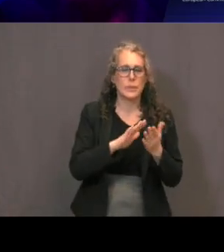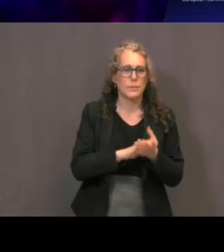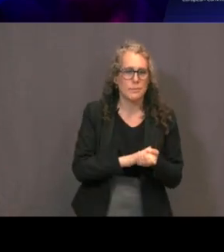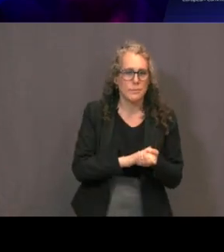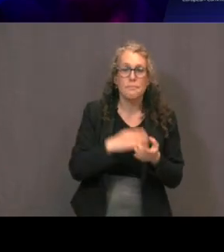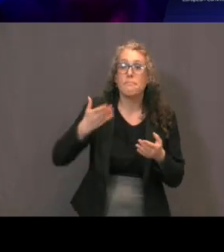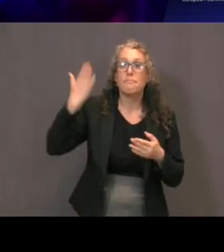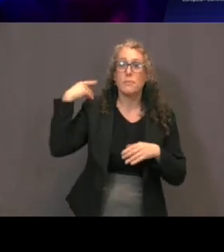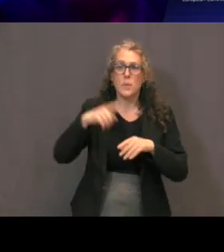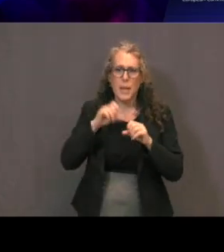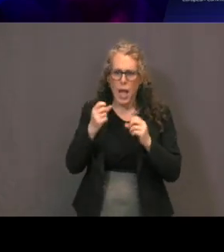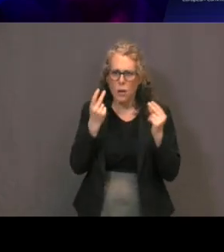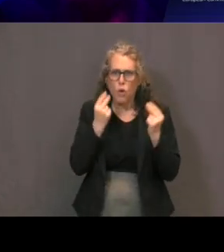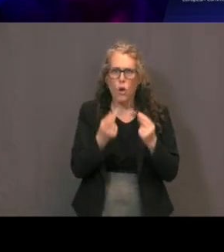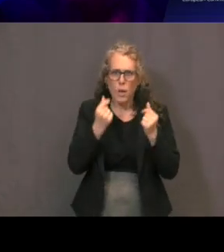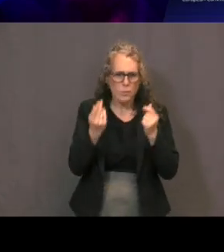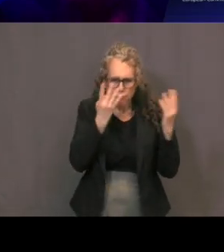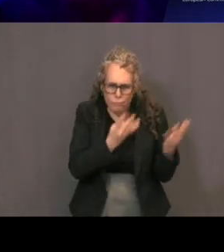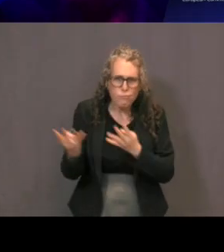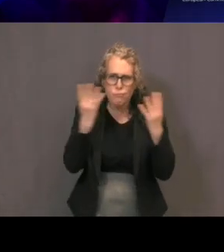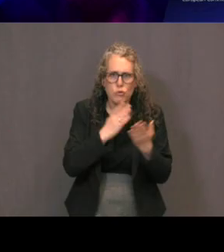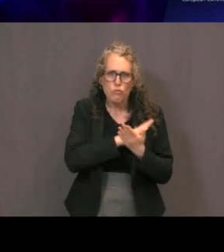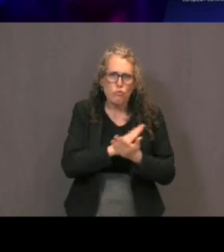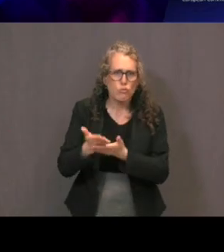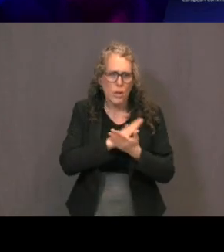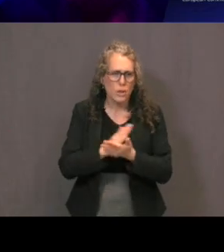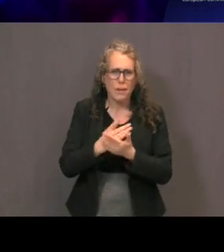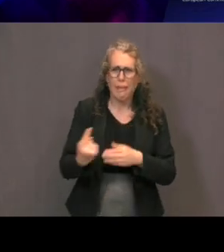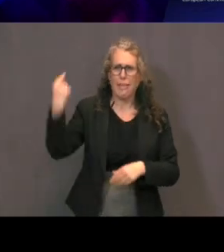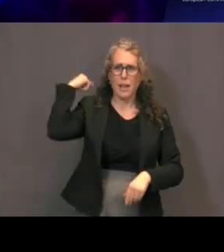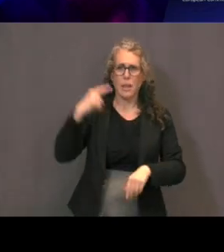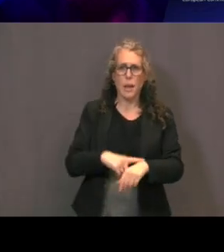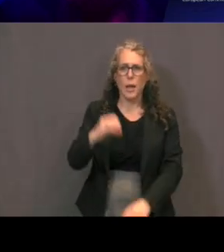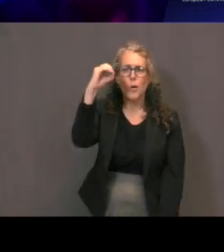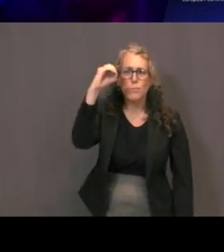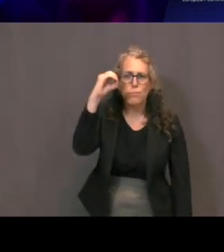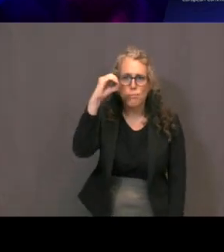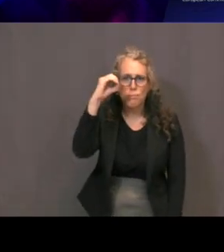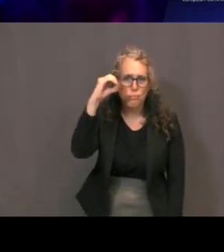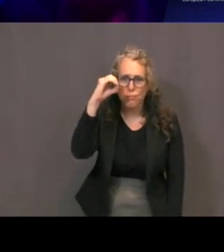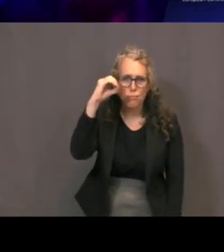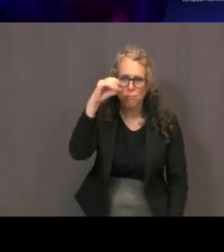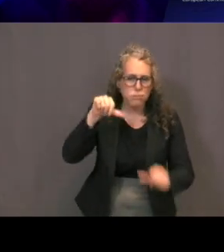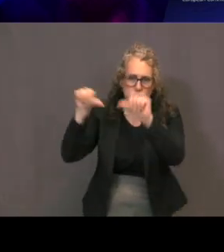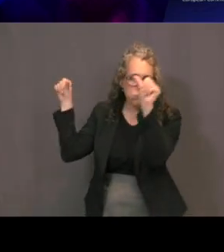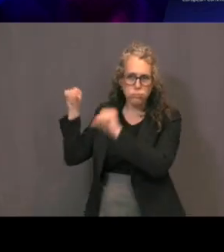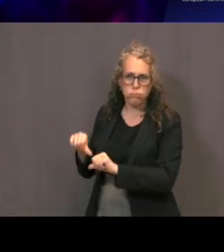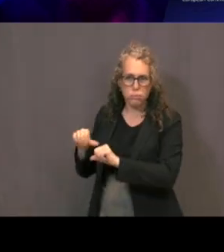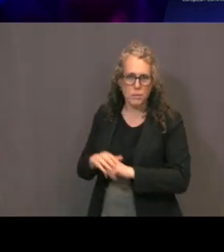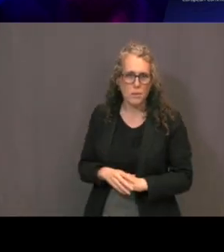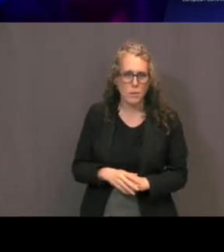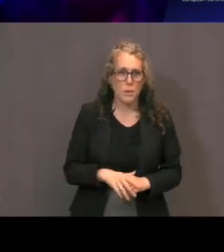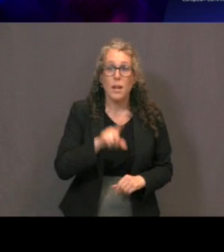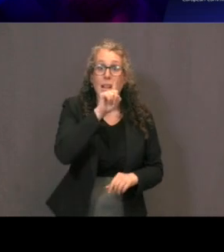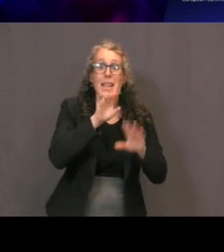methods. Automatic translators at the time could do almost nothing. But since 1941,